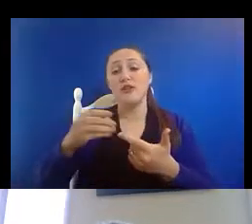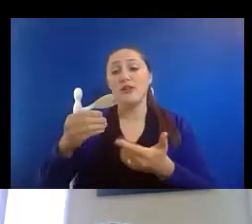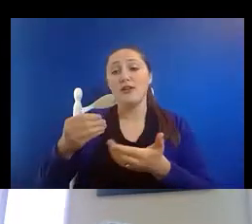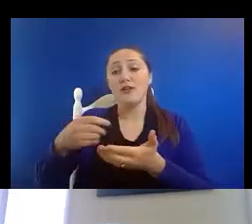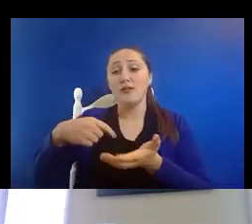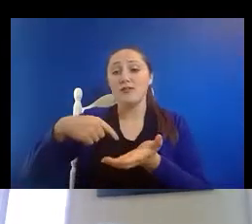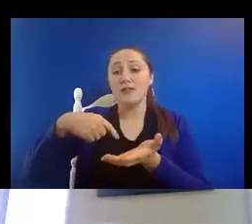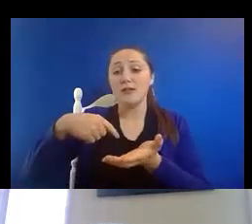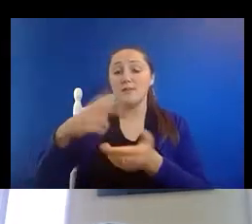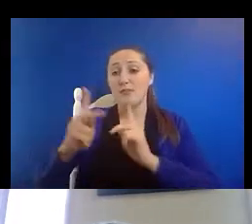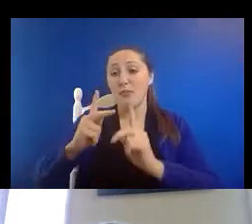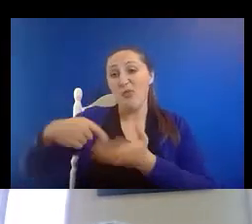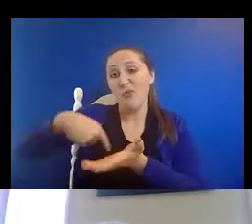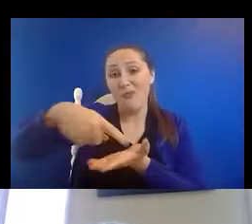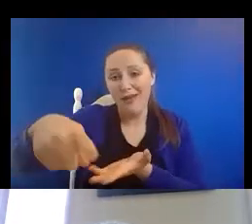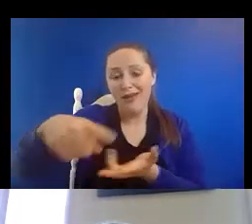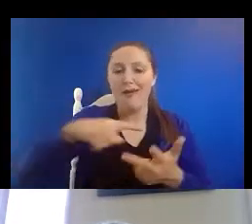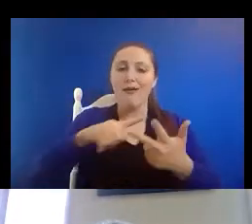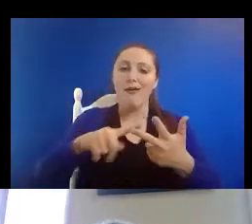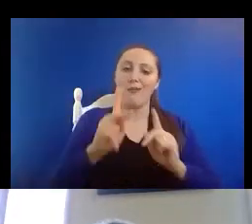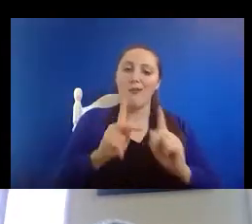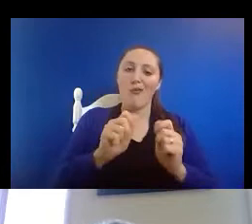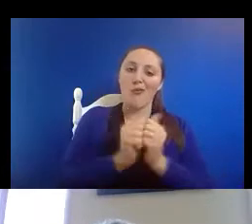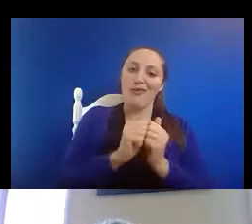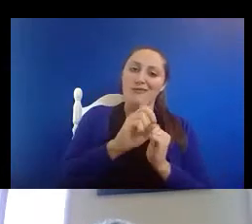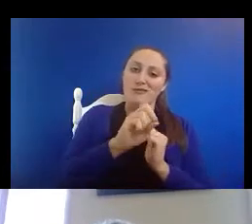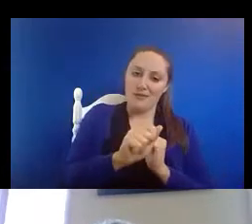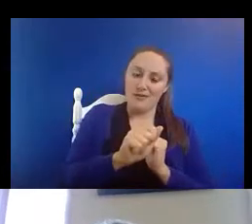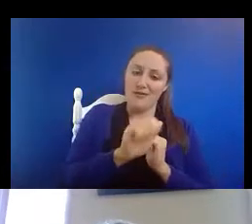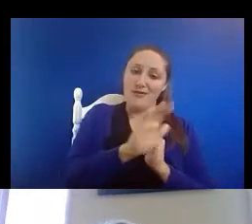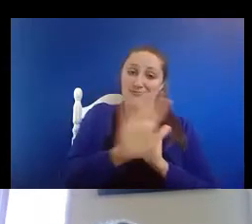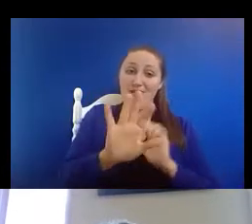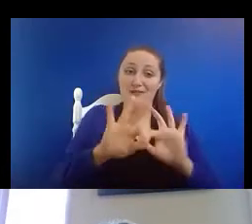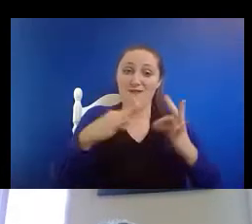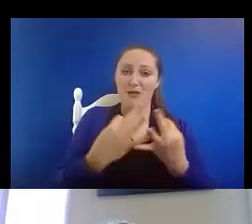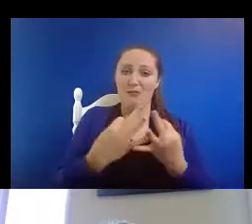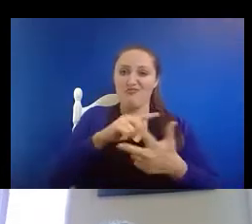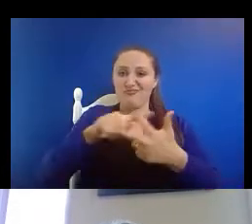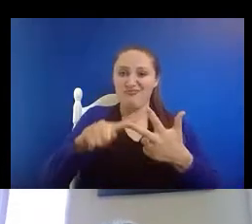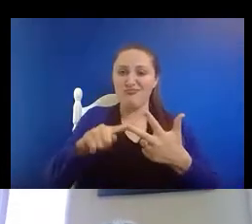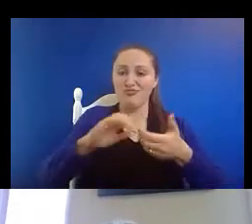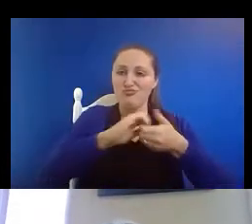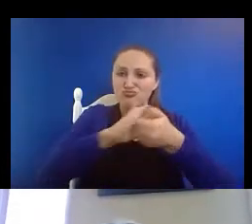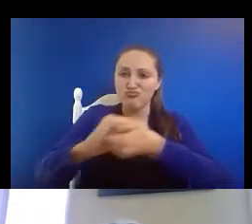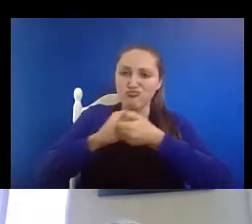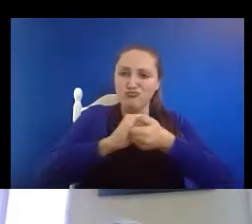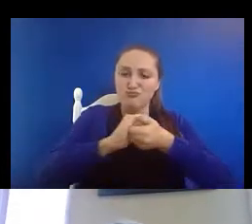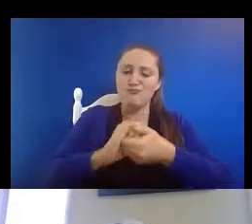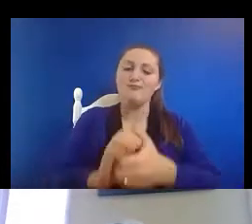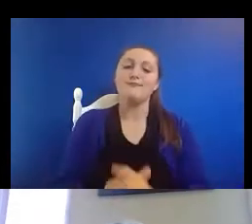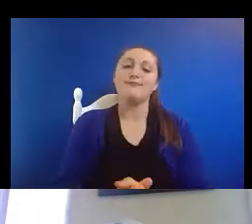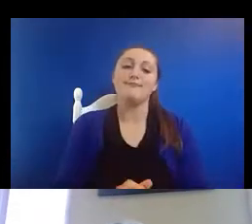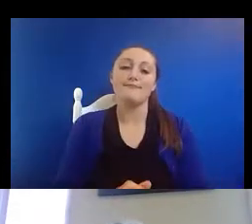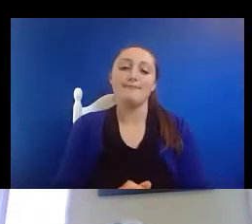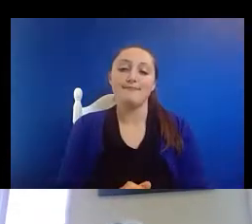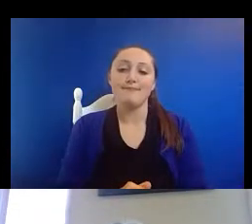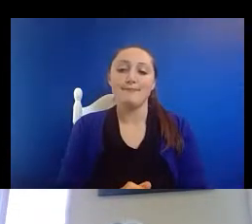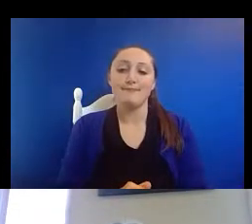services, and people with disabilities and their families themselves. Next slide.